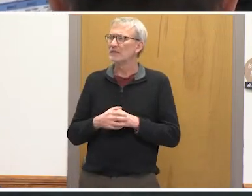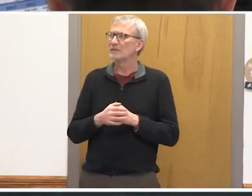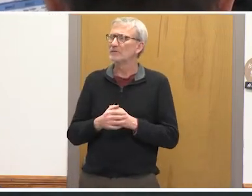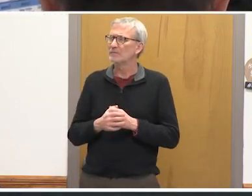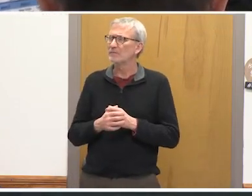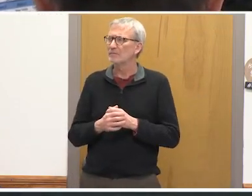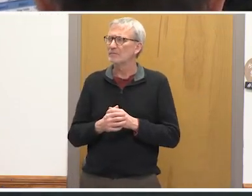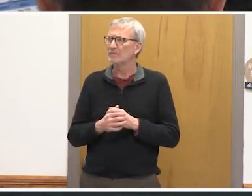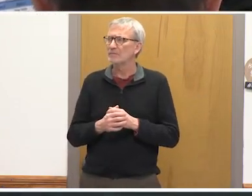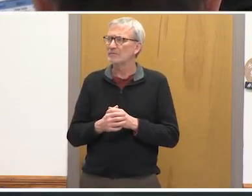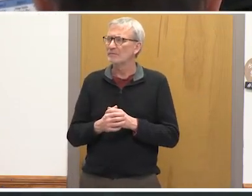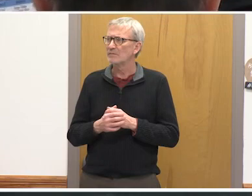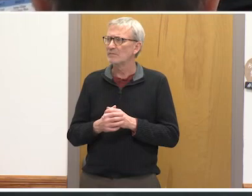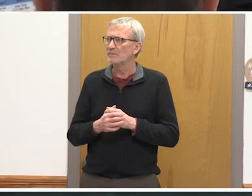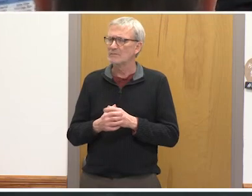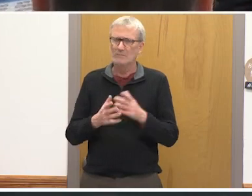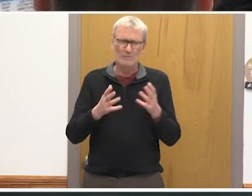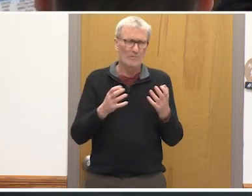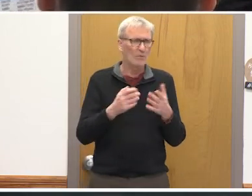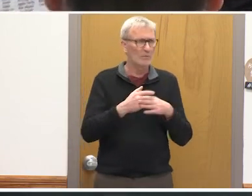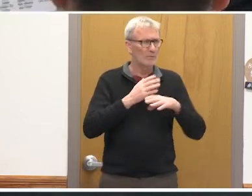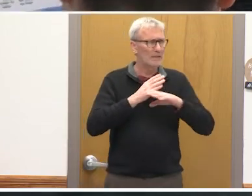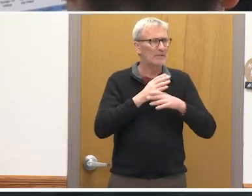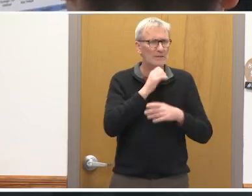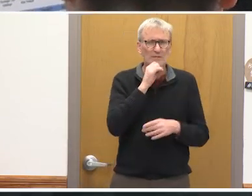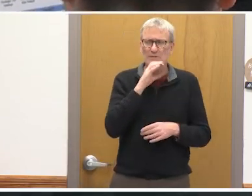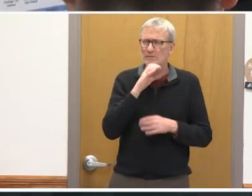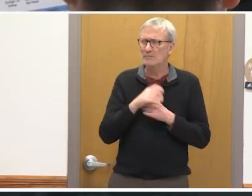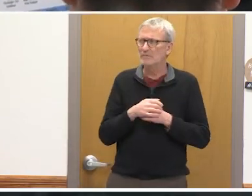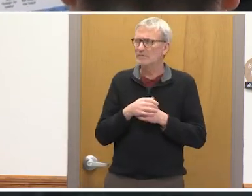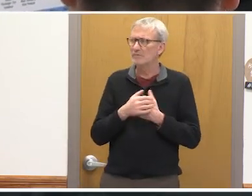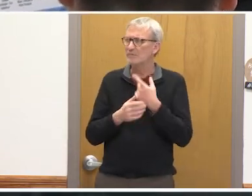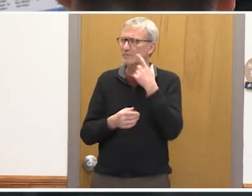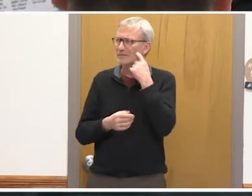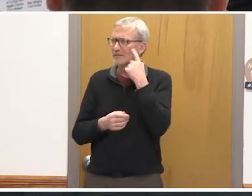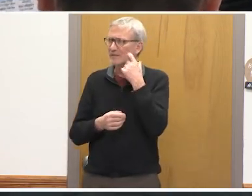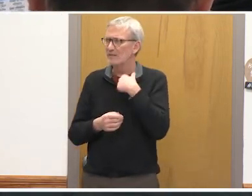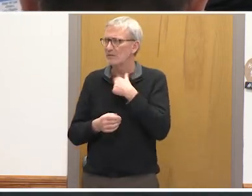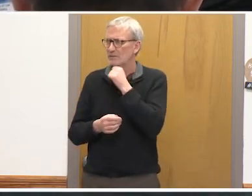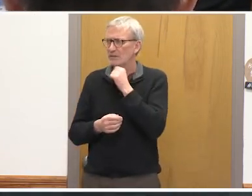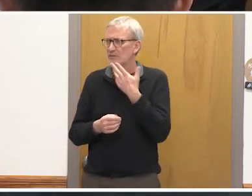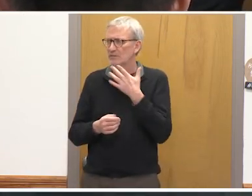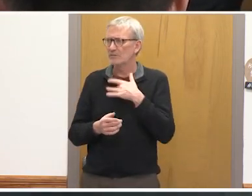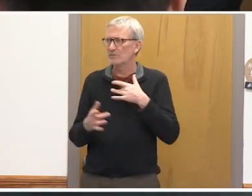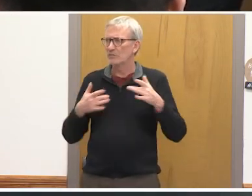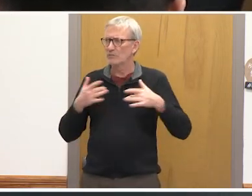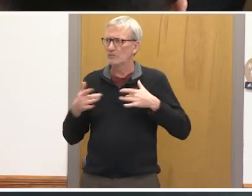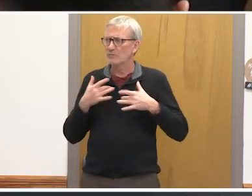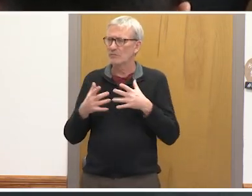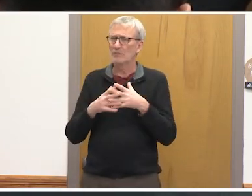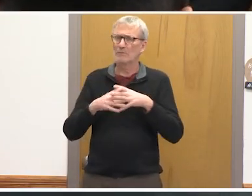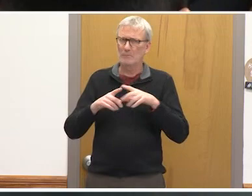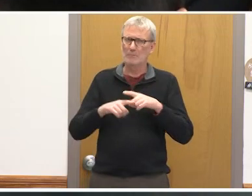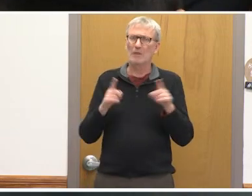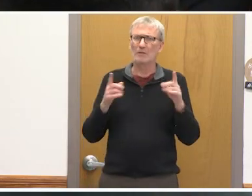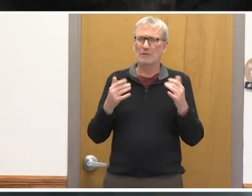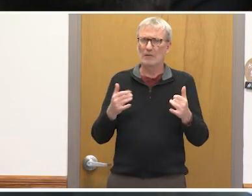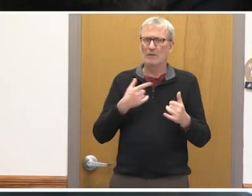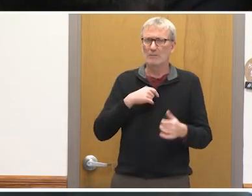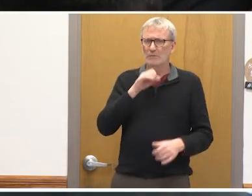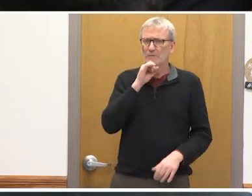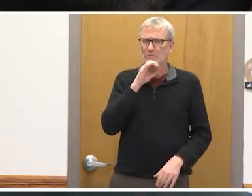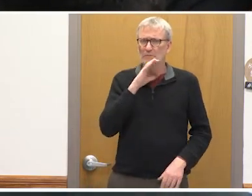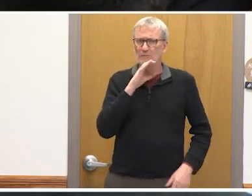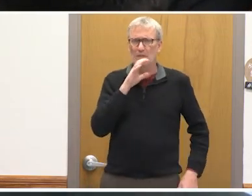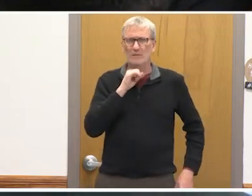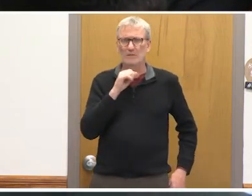and you want to be able to protect senior citizens. I just recently was not concerned as much as I am now that I'm a senior citizen. I'm